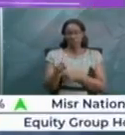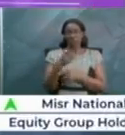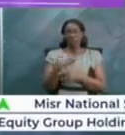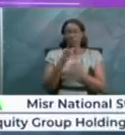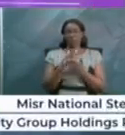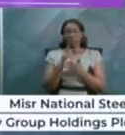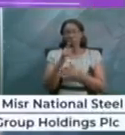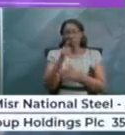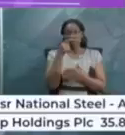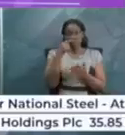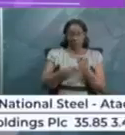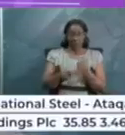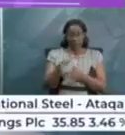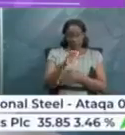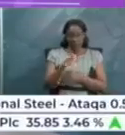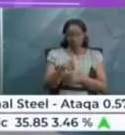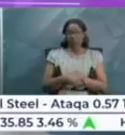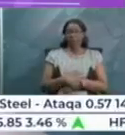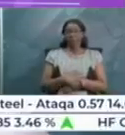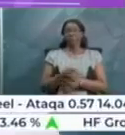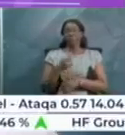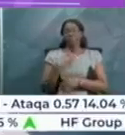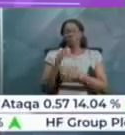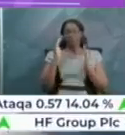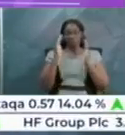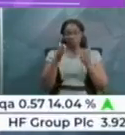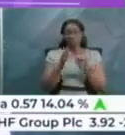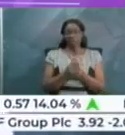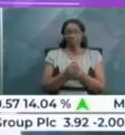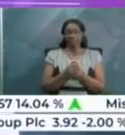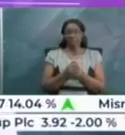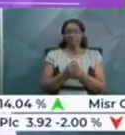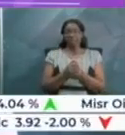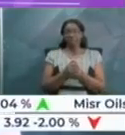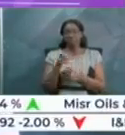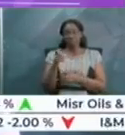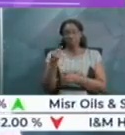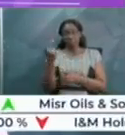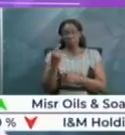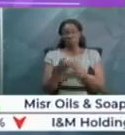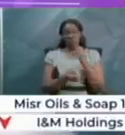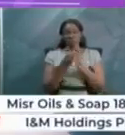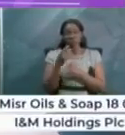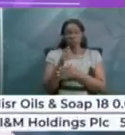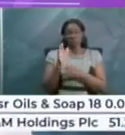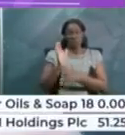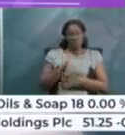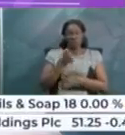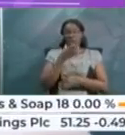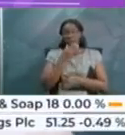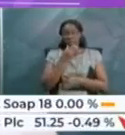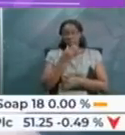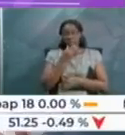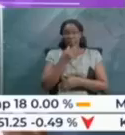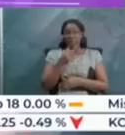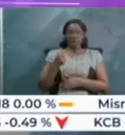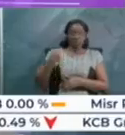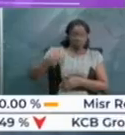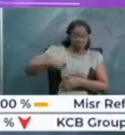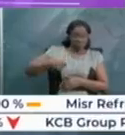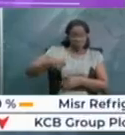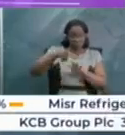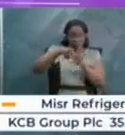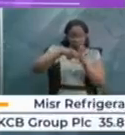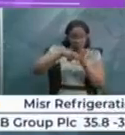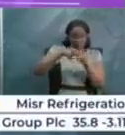of the prices that we're going to look at. So, not only does he create, women and men purses, handbags, sandals, as well as